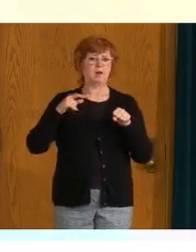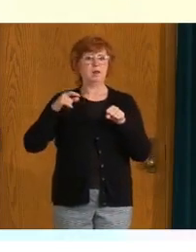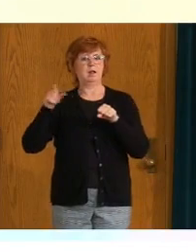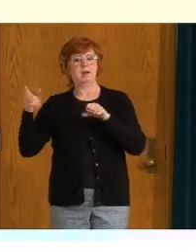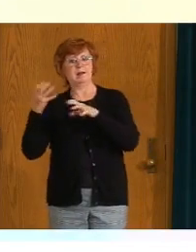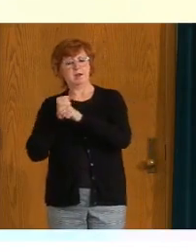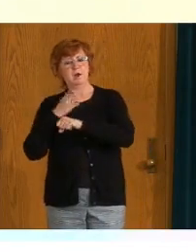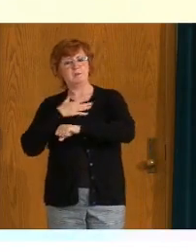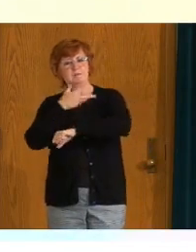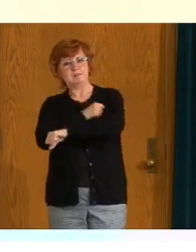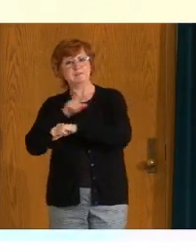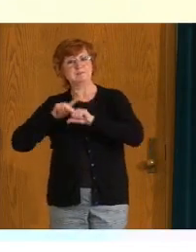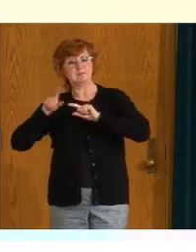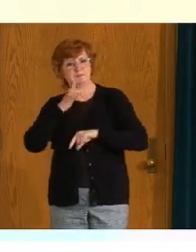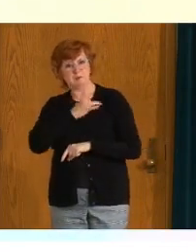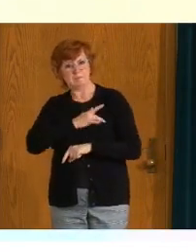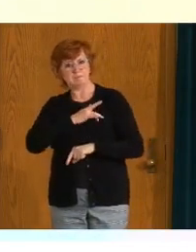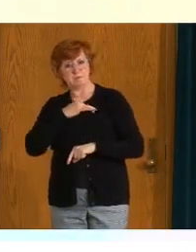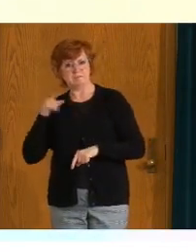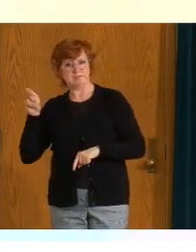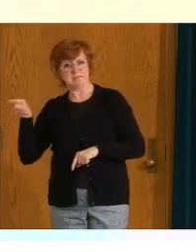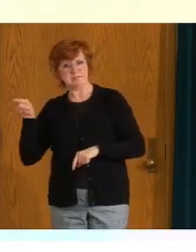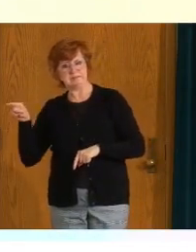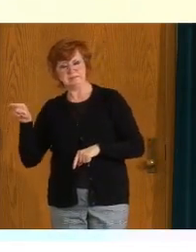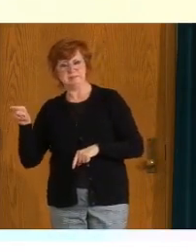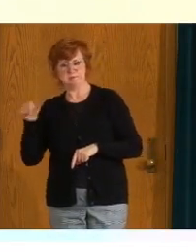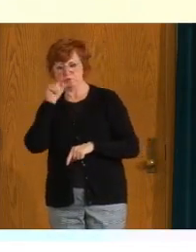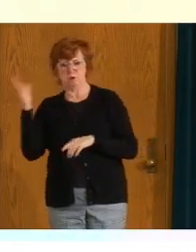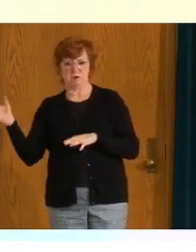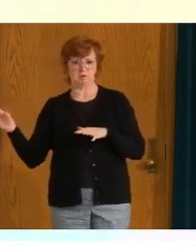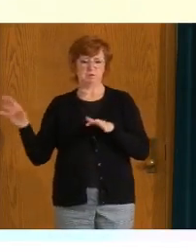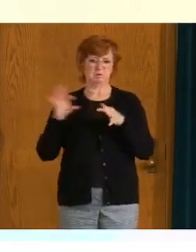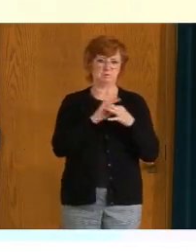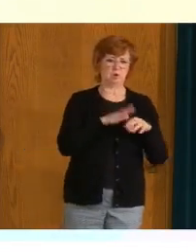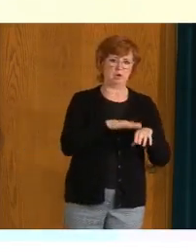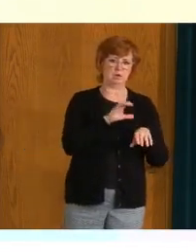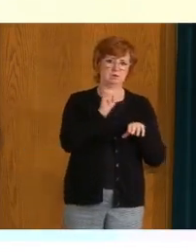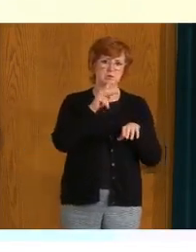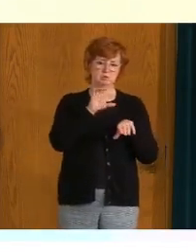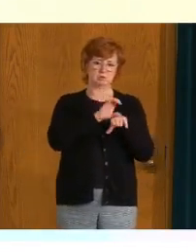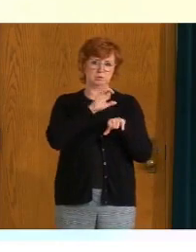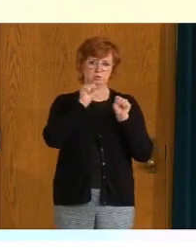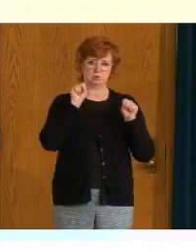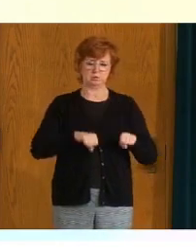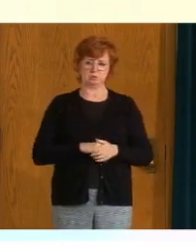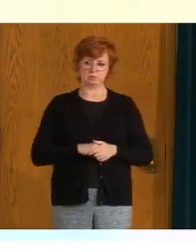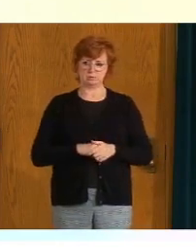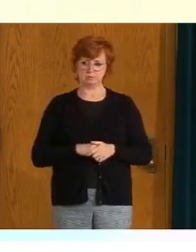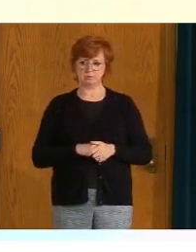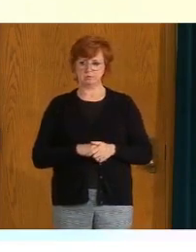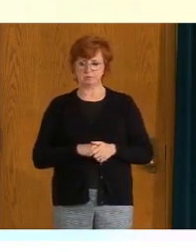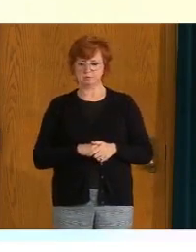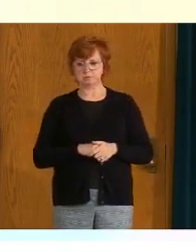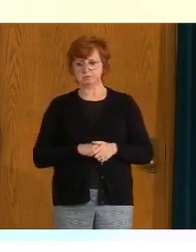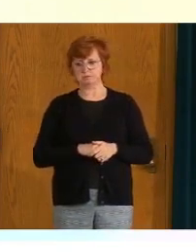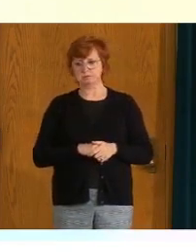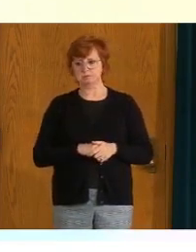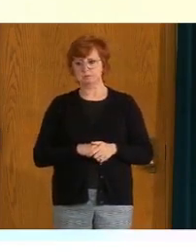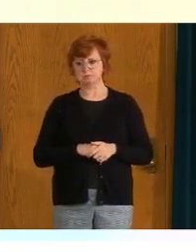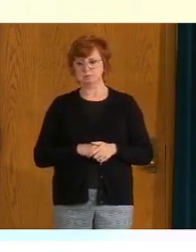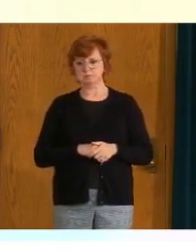And again, I think that's how it's worked for COVID, for other vaccine-preventable diseases. But generally, when public